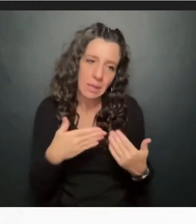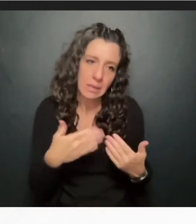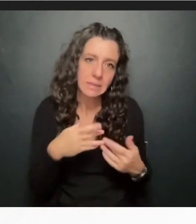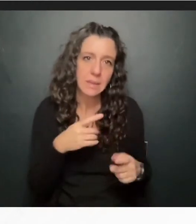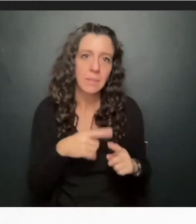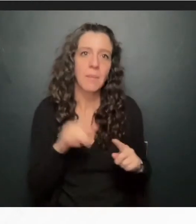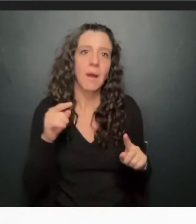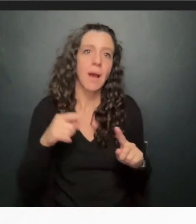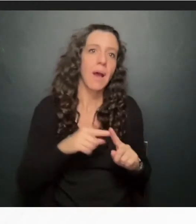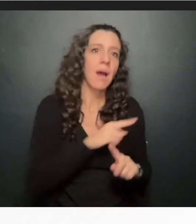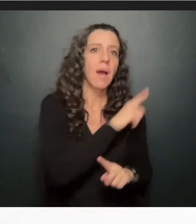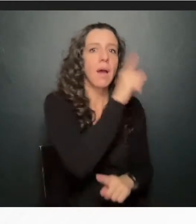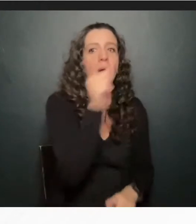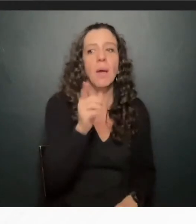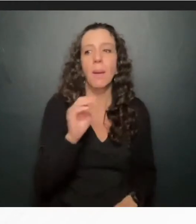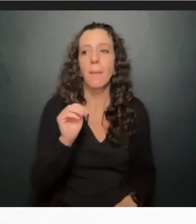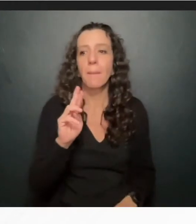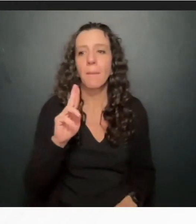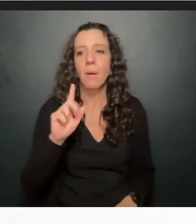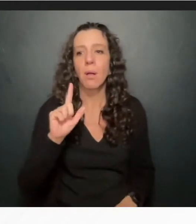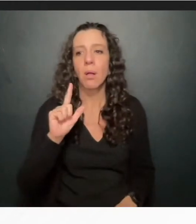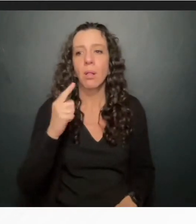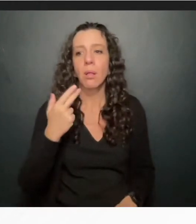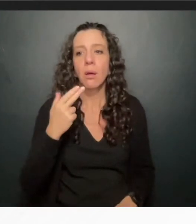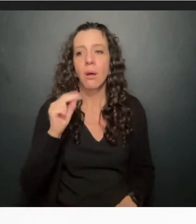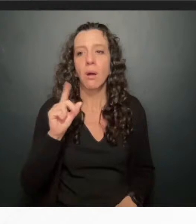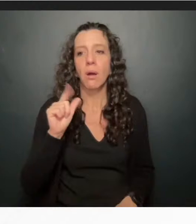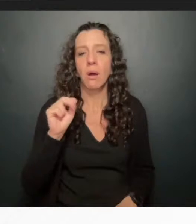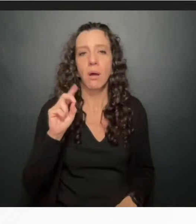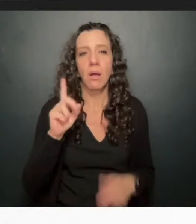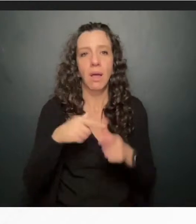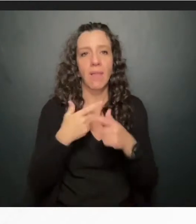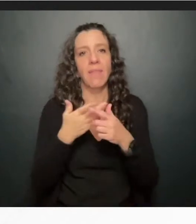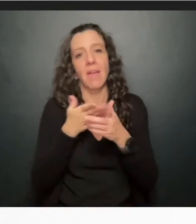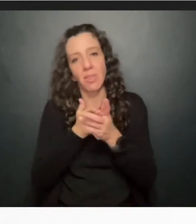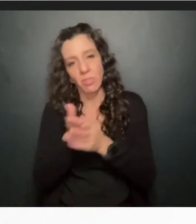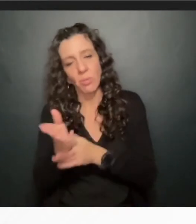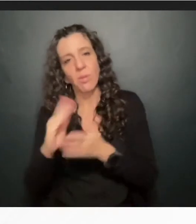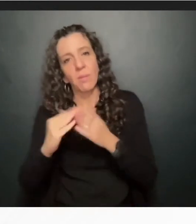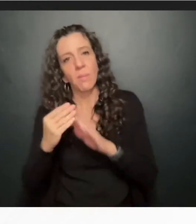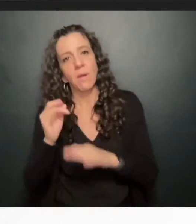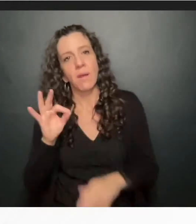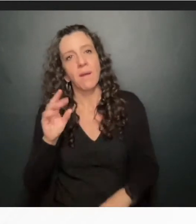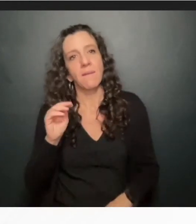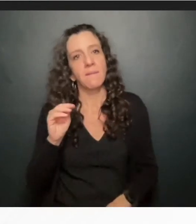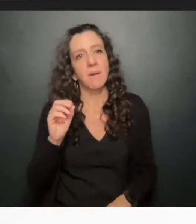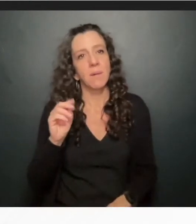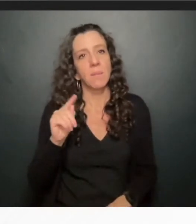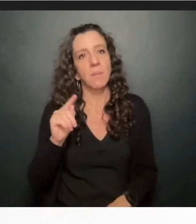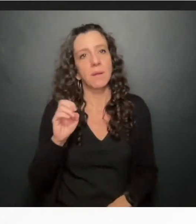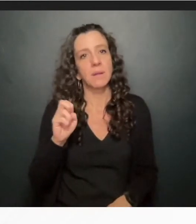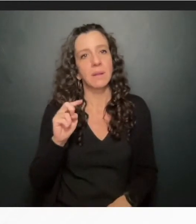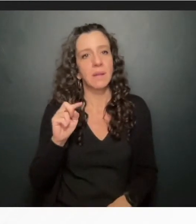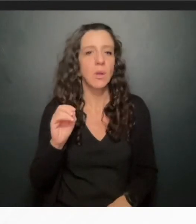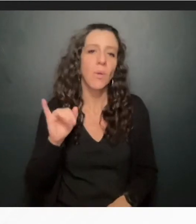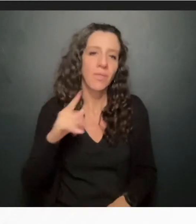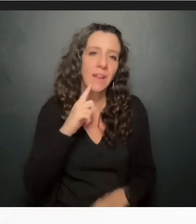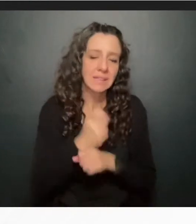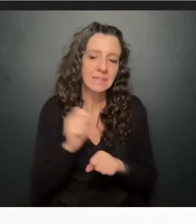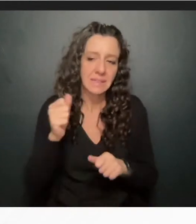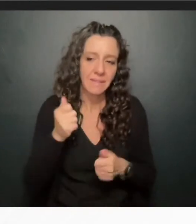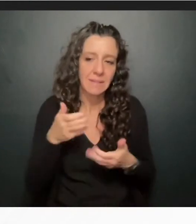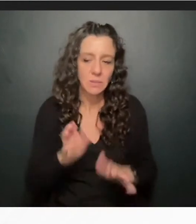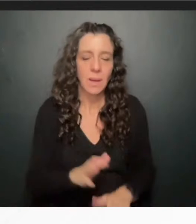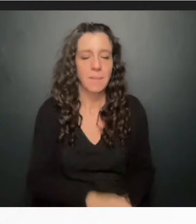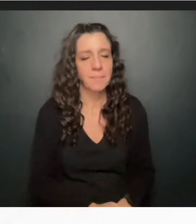go through Mulholland and into the community of Montanito. That is the safest way. Please clarify